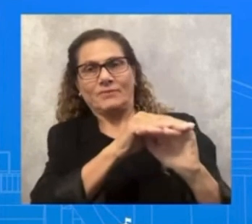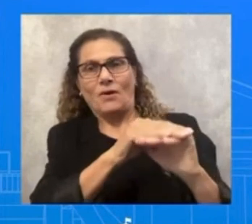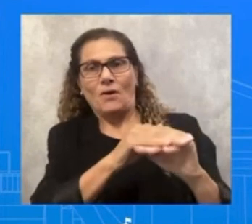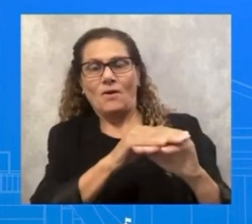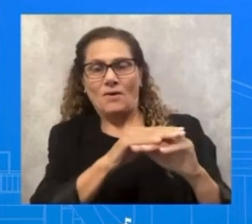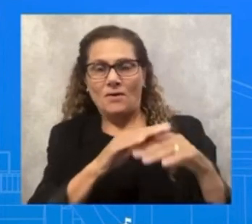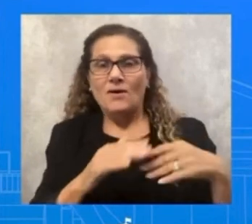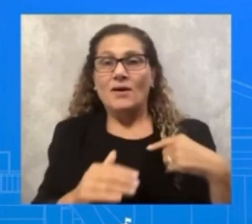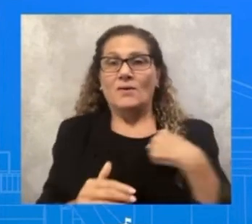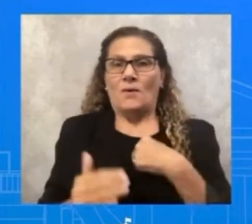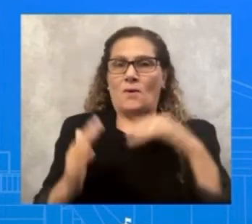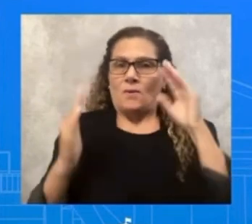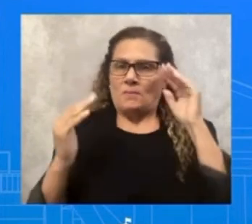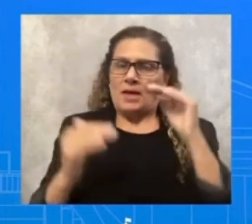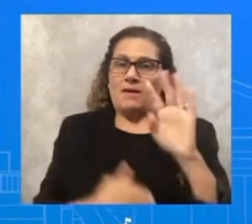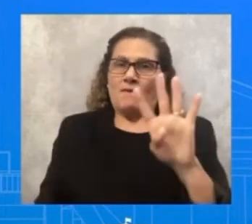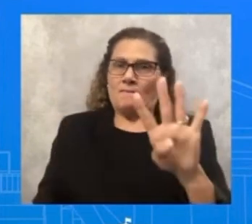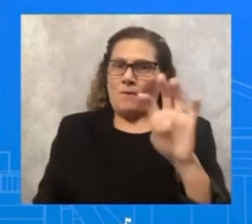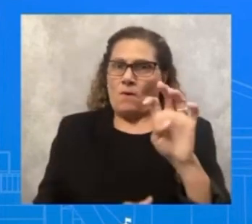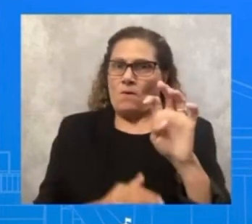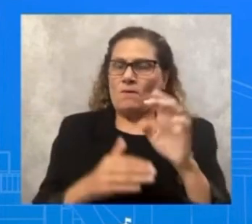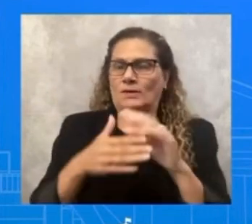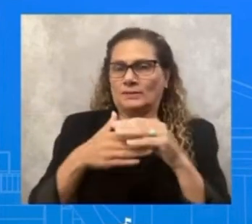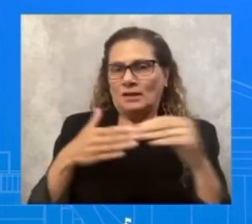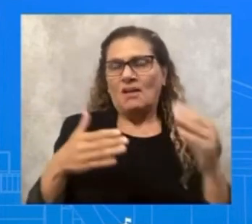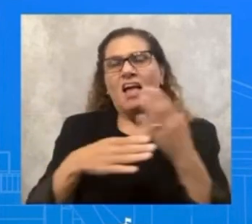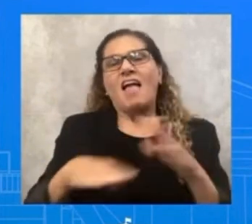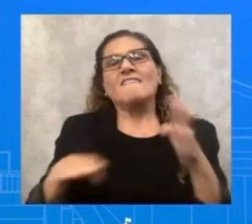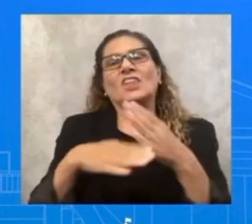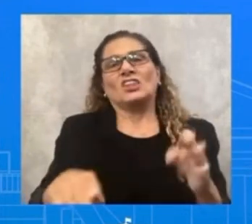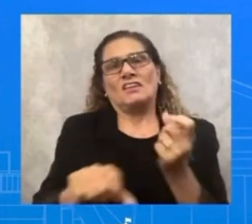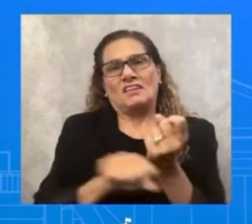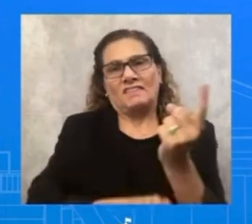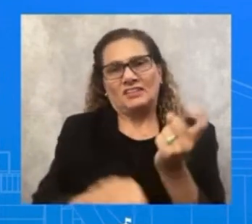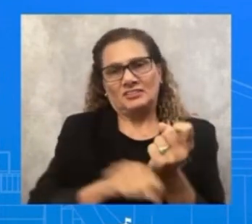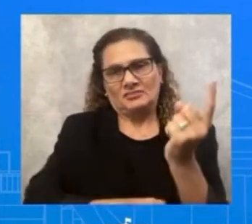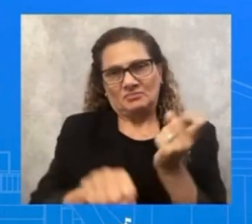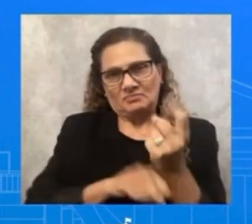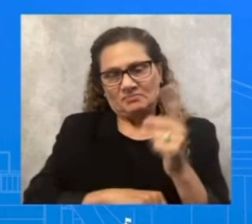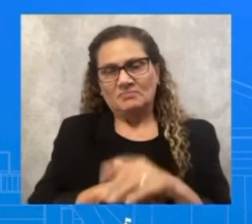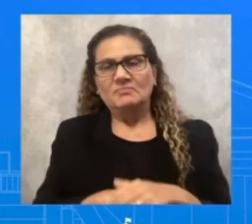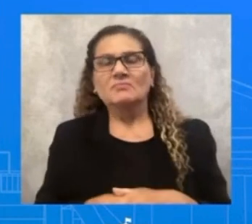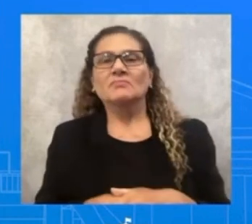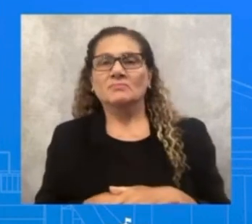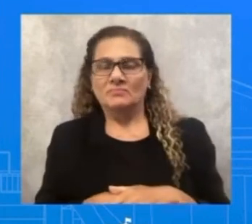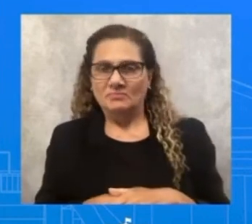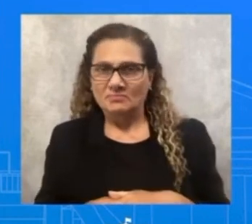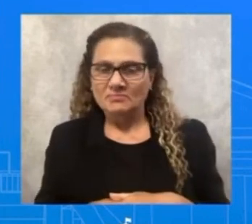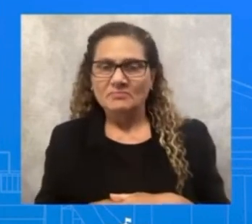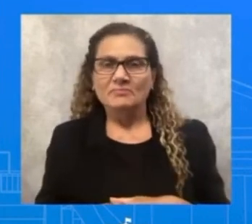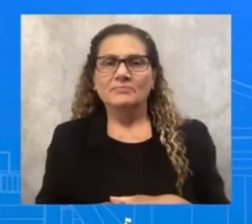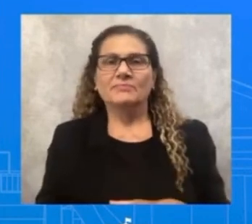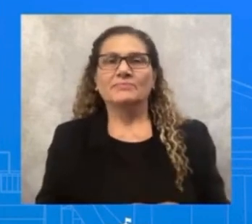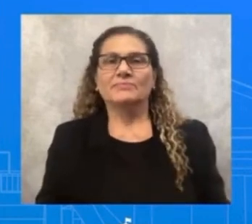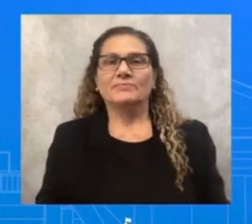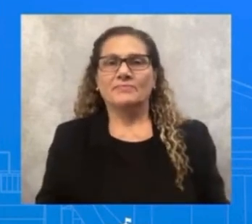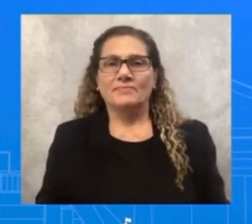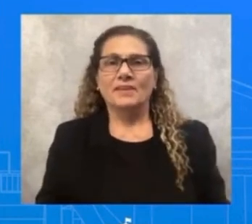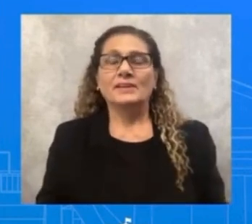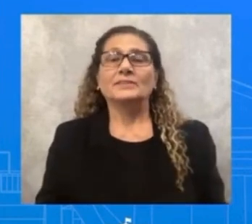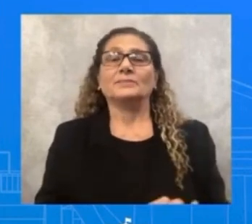$400 on average annually just from this cap. That's why these benefits are really